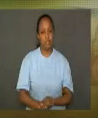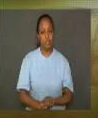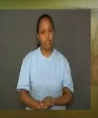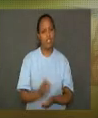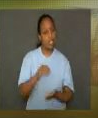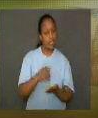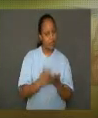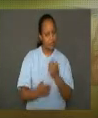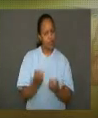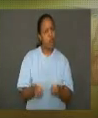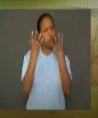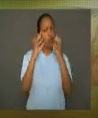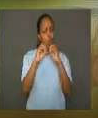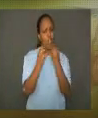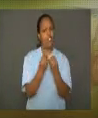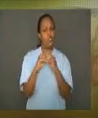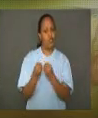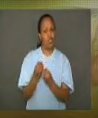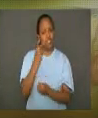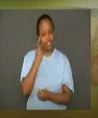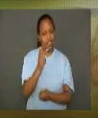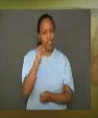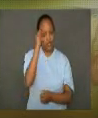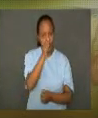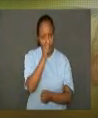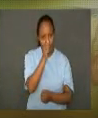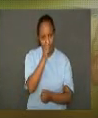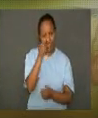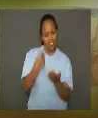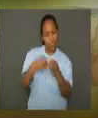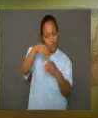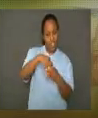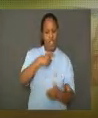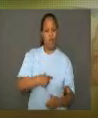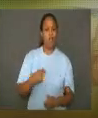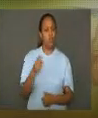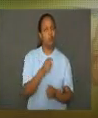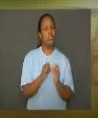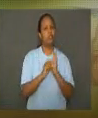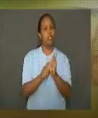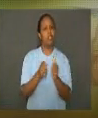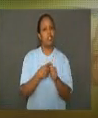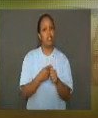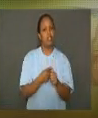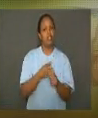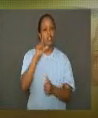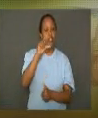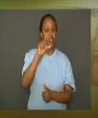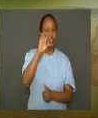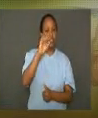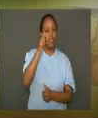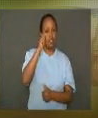discussed several organizations that Ethiopia has taken part in, including the League of